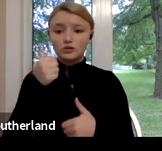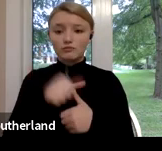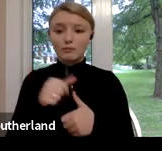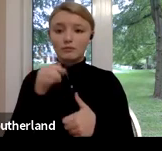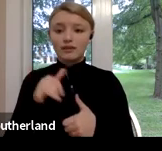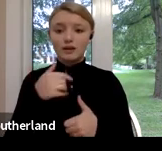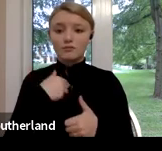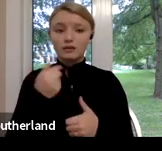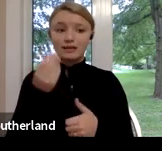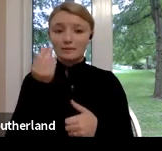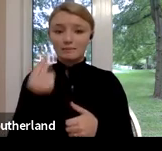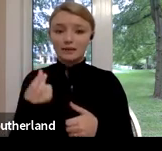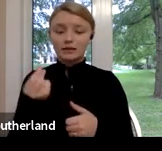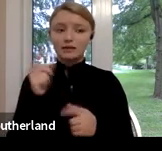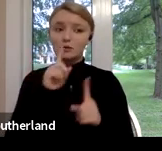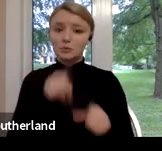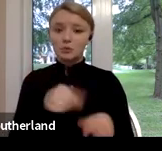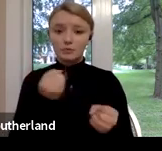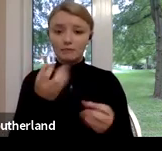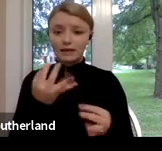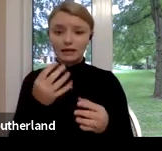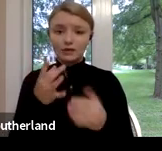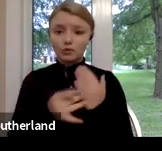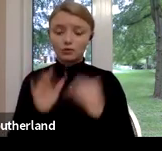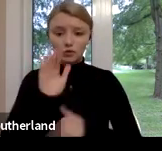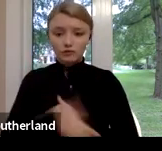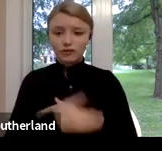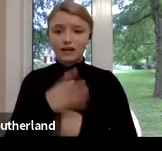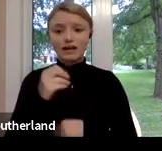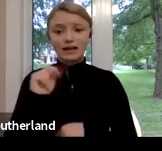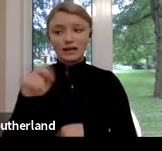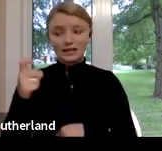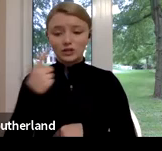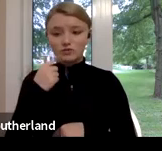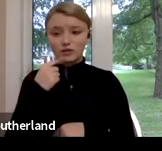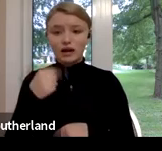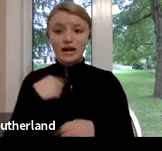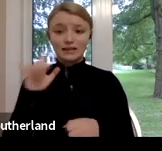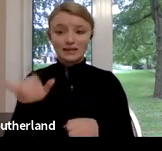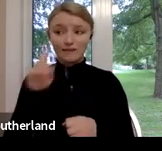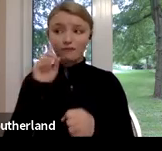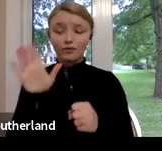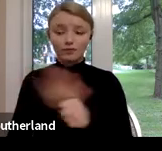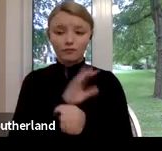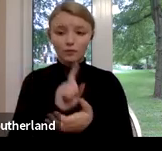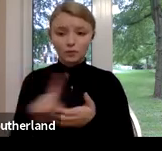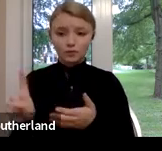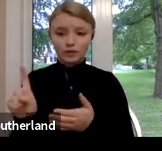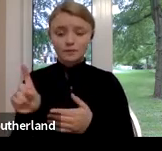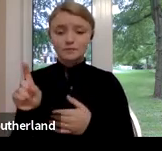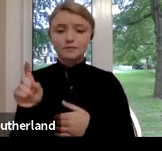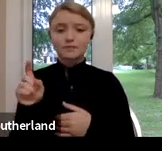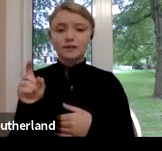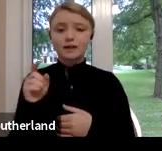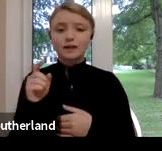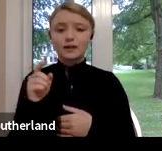oils and Ningxia Red, and that's what I did for a full week. And I was well. The